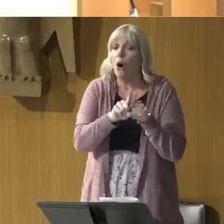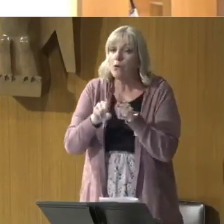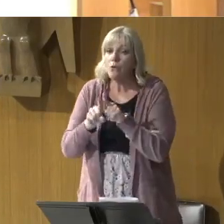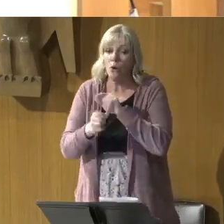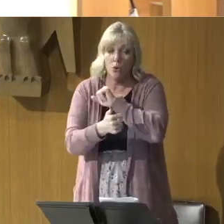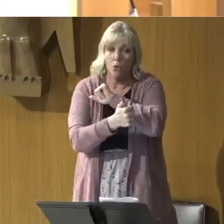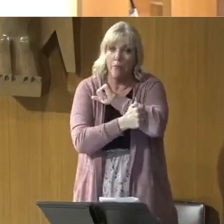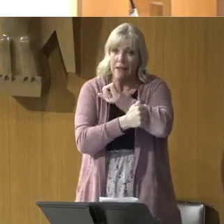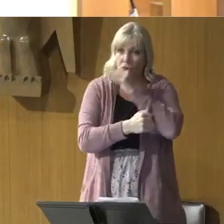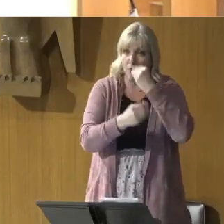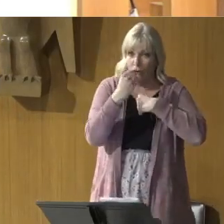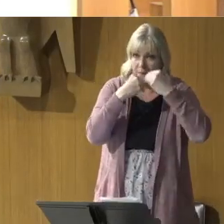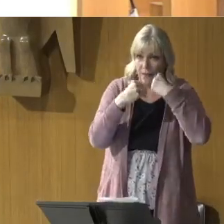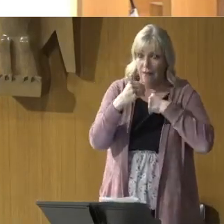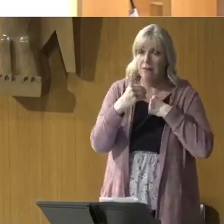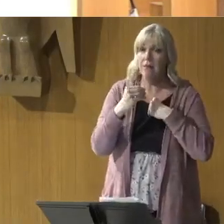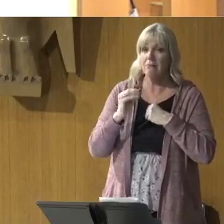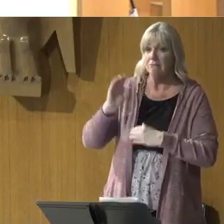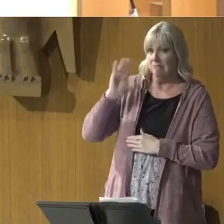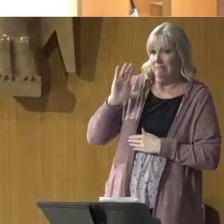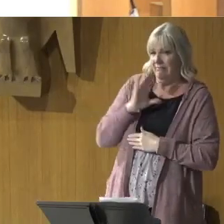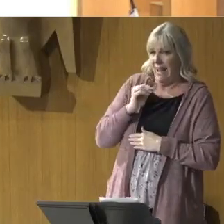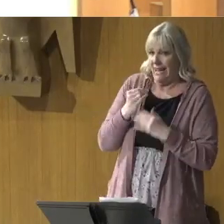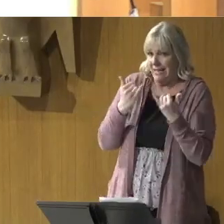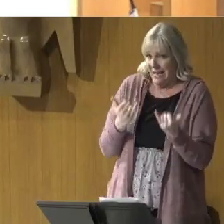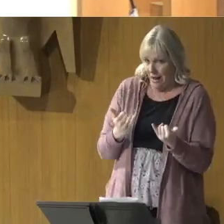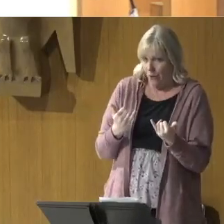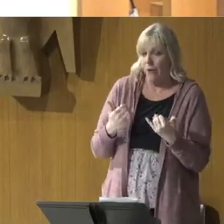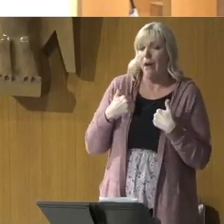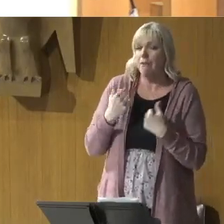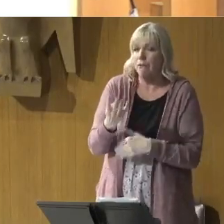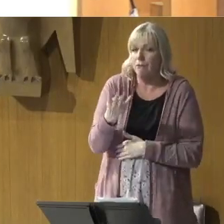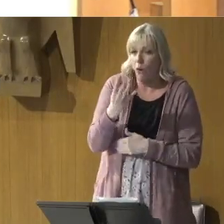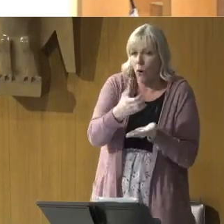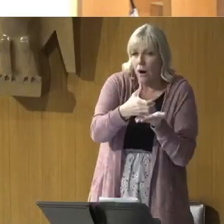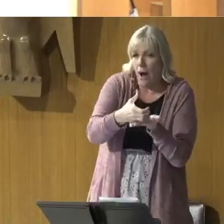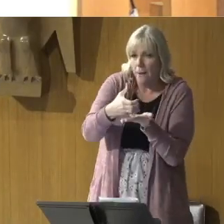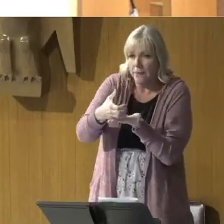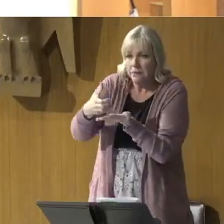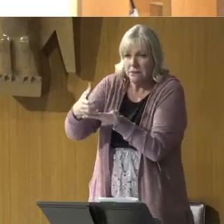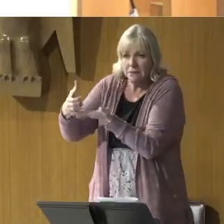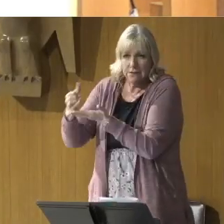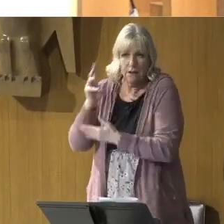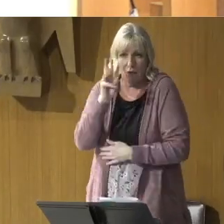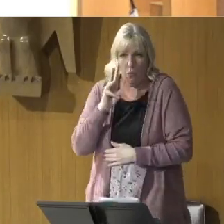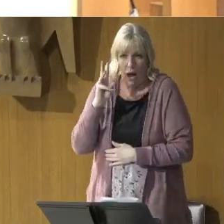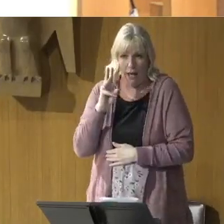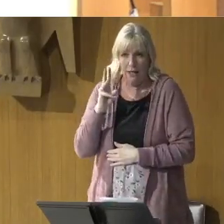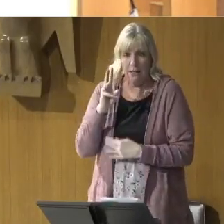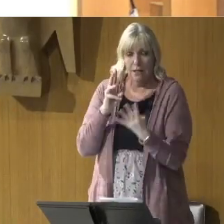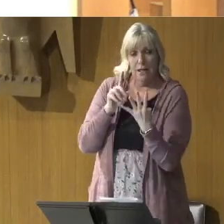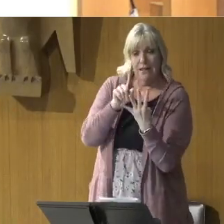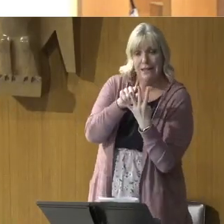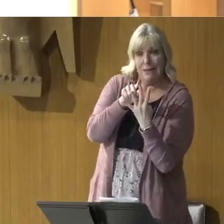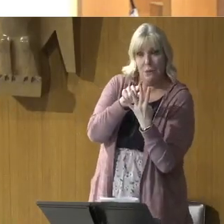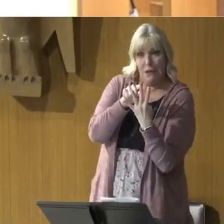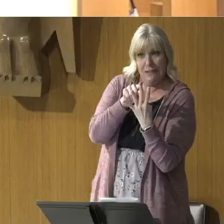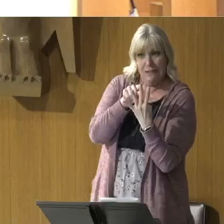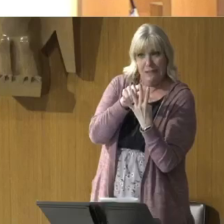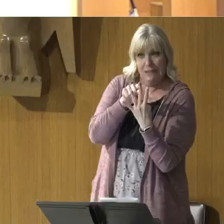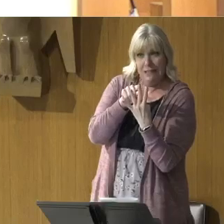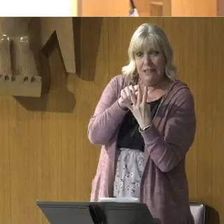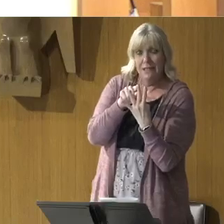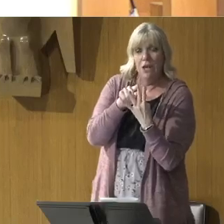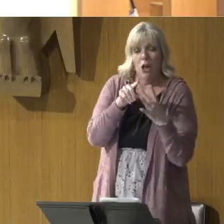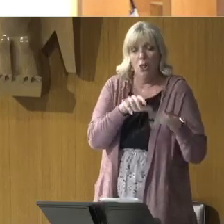now, there are also four cups of wine, and the second cup, the one consumed after the matzah, is when the